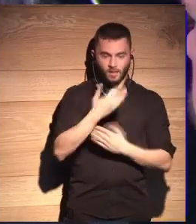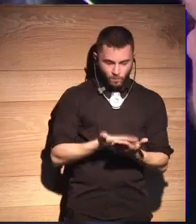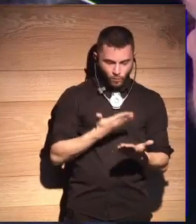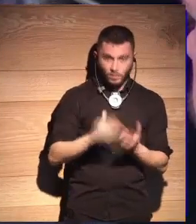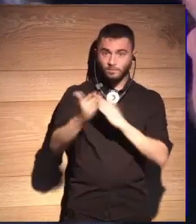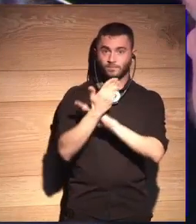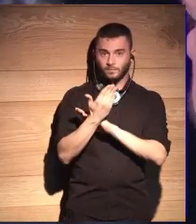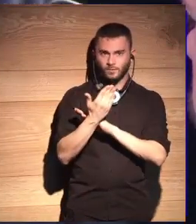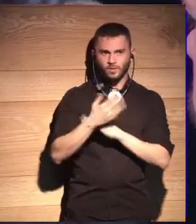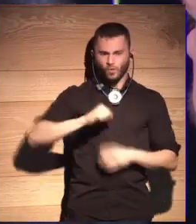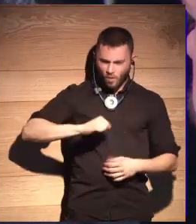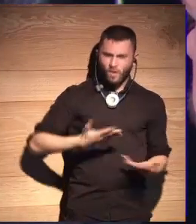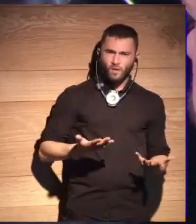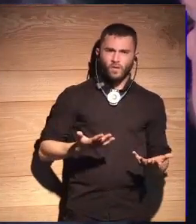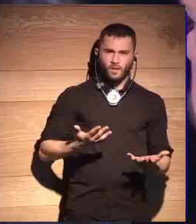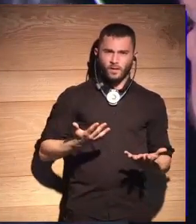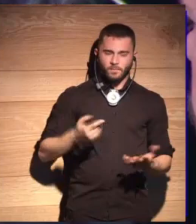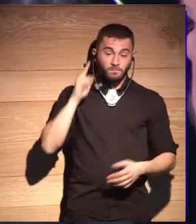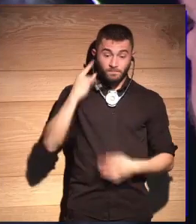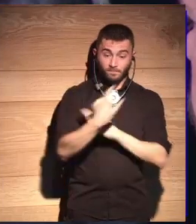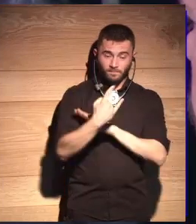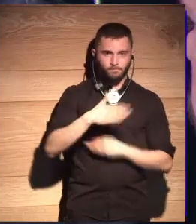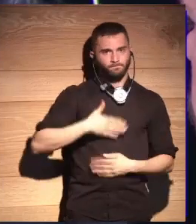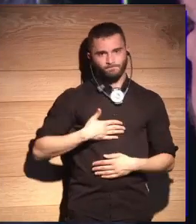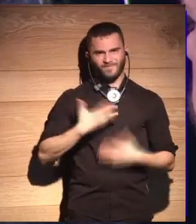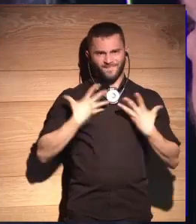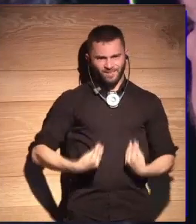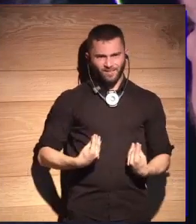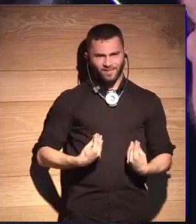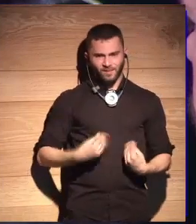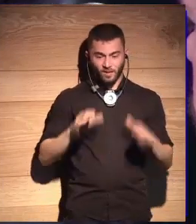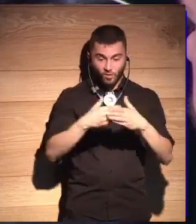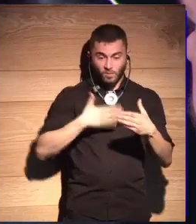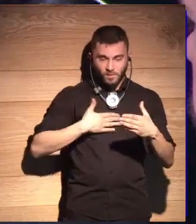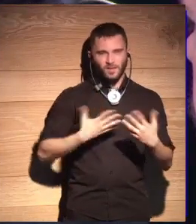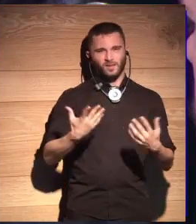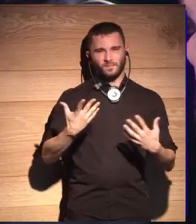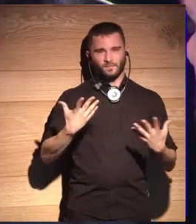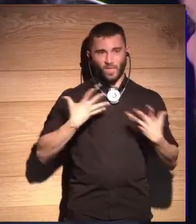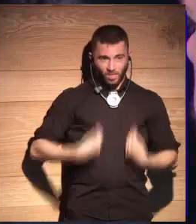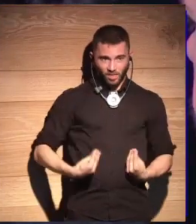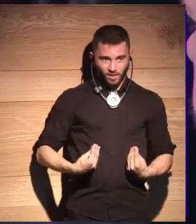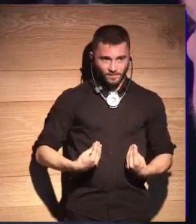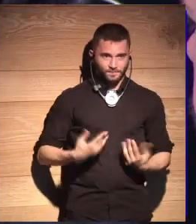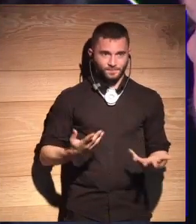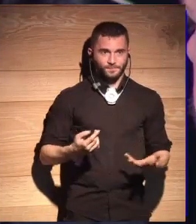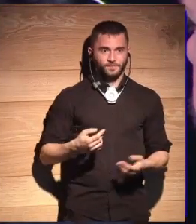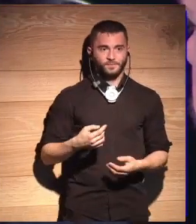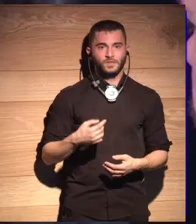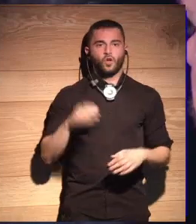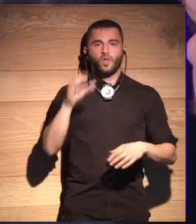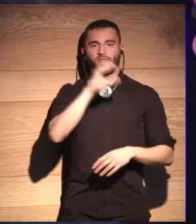feel betrayed when we are lied, and we are really, really fucked up, if I may say so, when